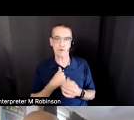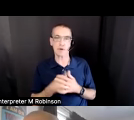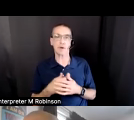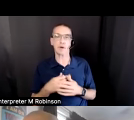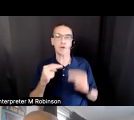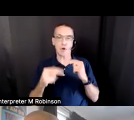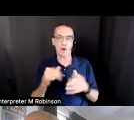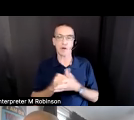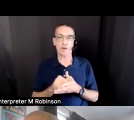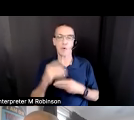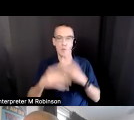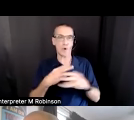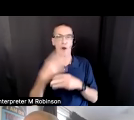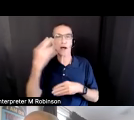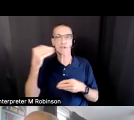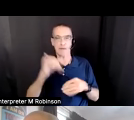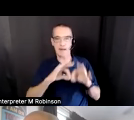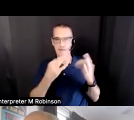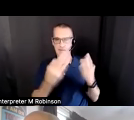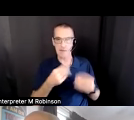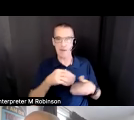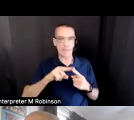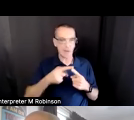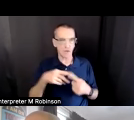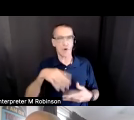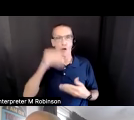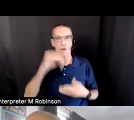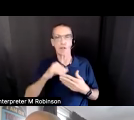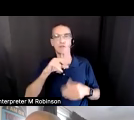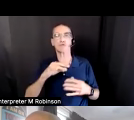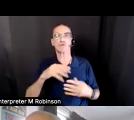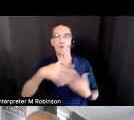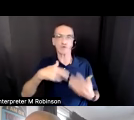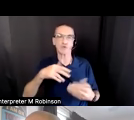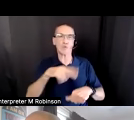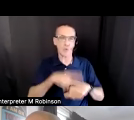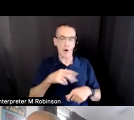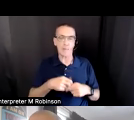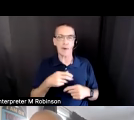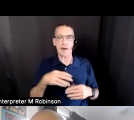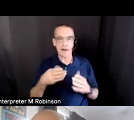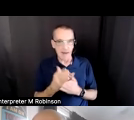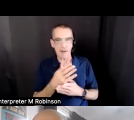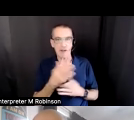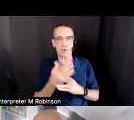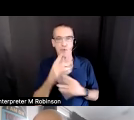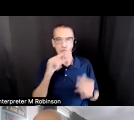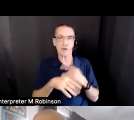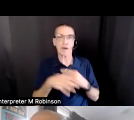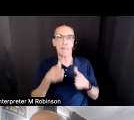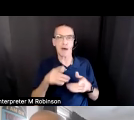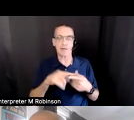the world outside of the family, and begin to understand social norms and navigates the tricky path of intimate